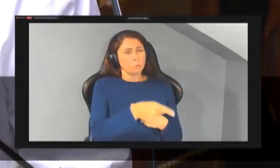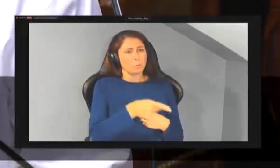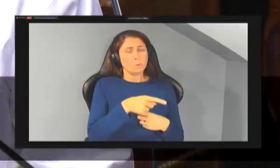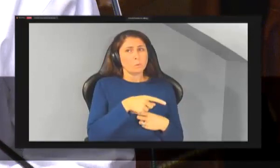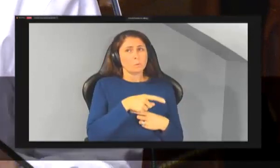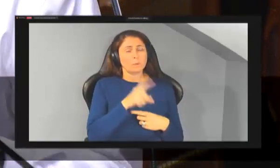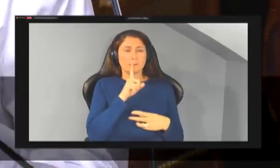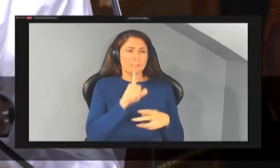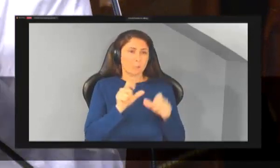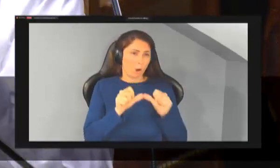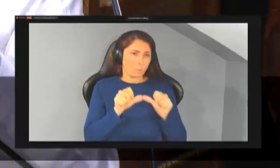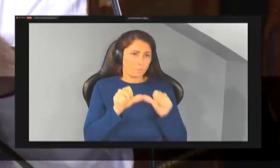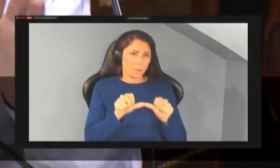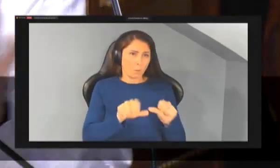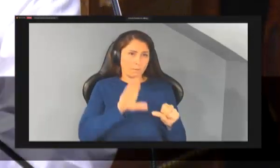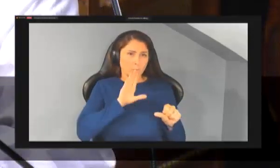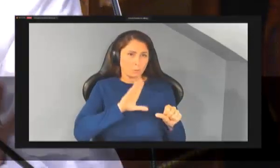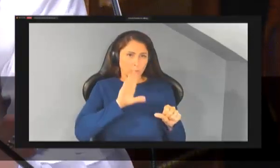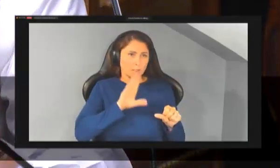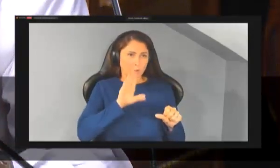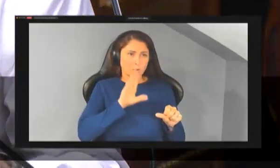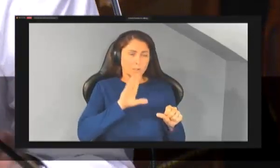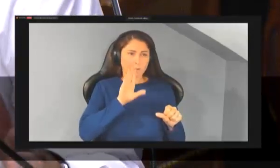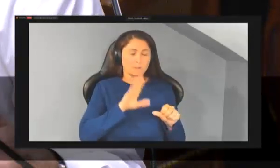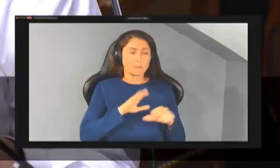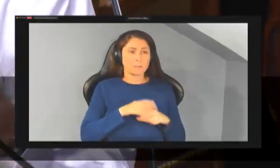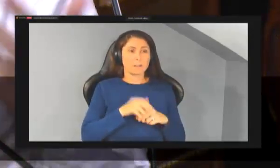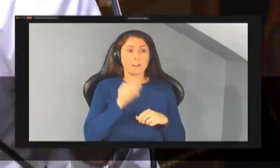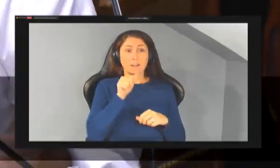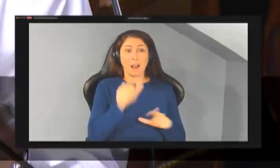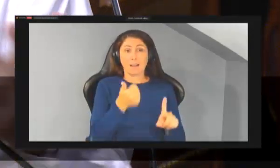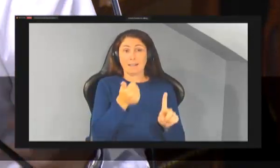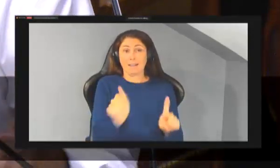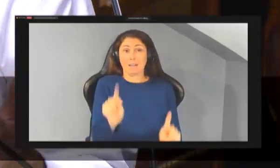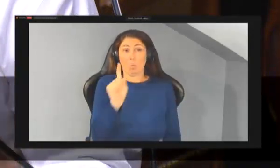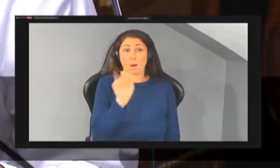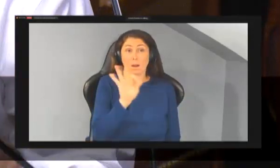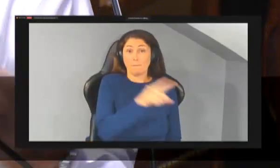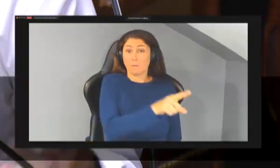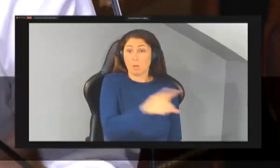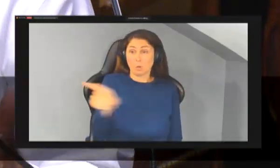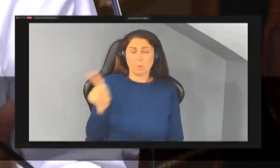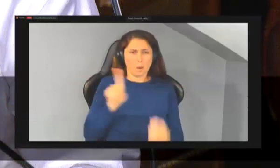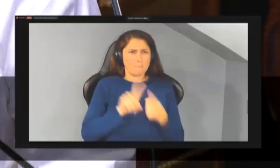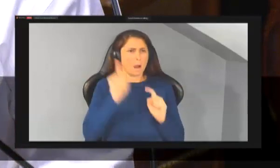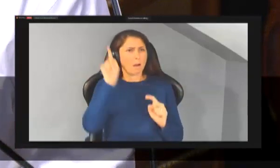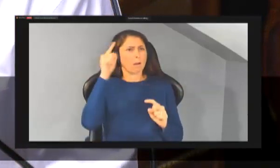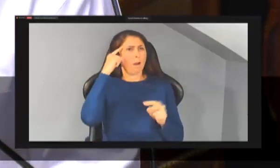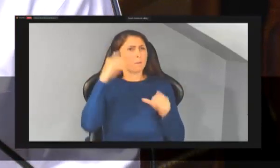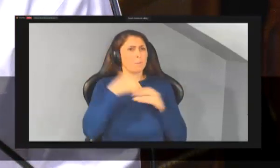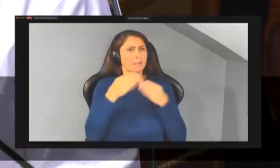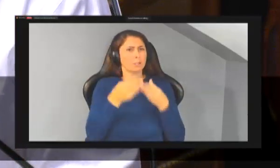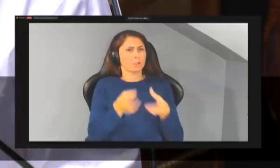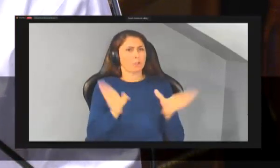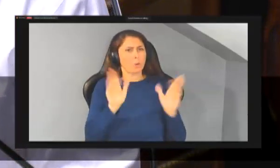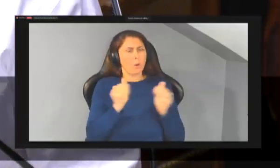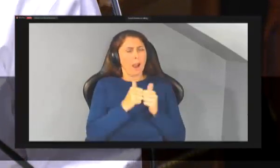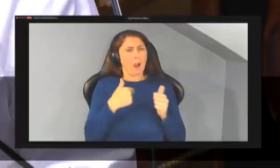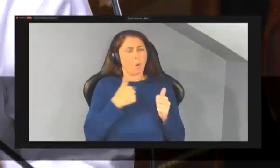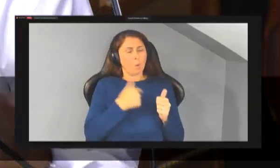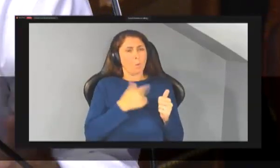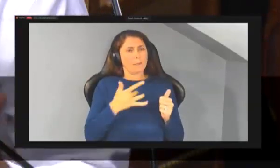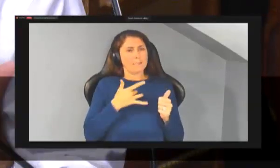ongoing frustration that I have, not aimed at any one of you, but at government in general, how we tend to be reactive in